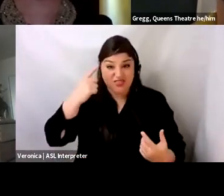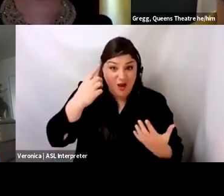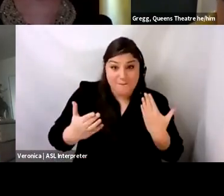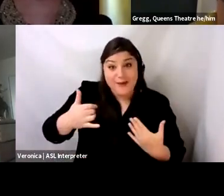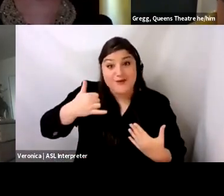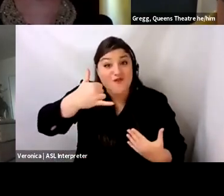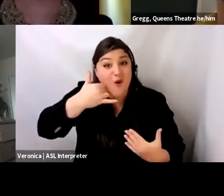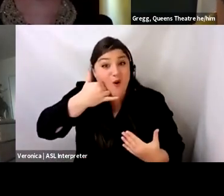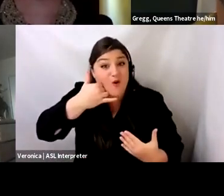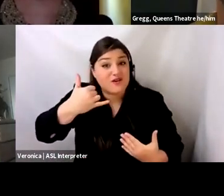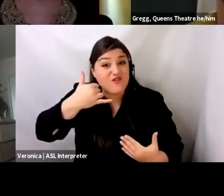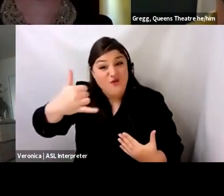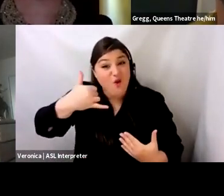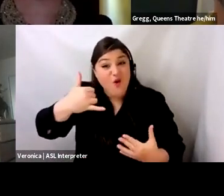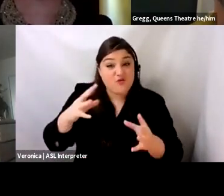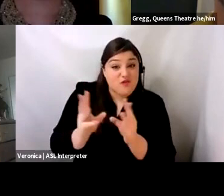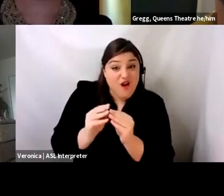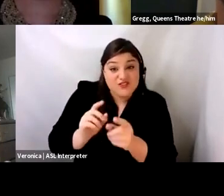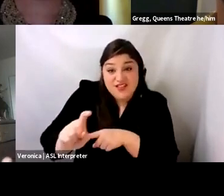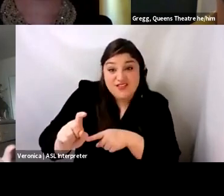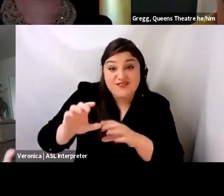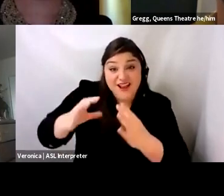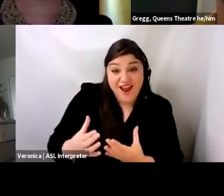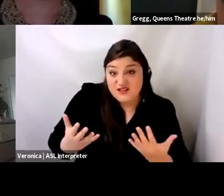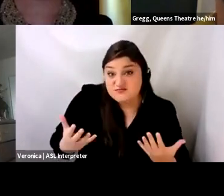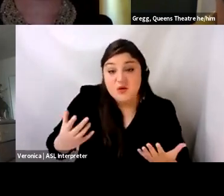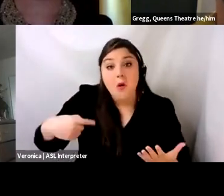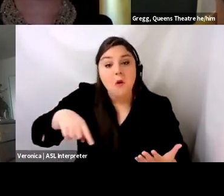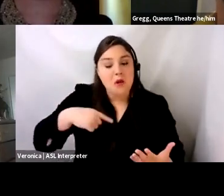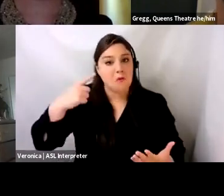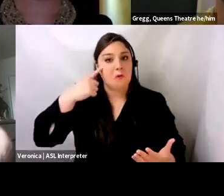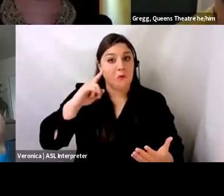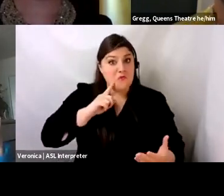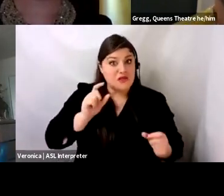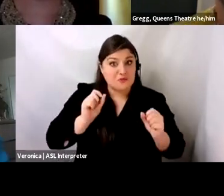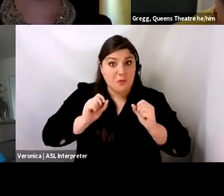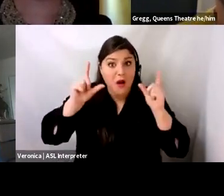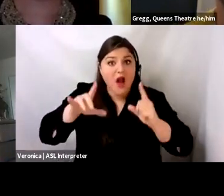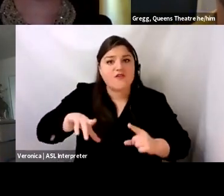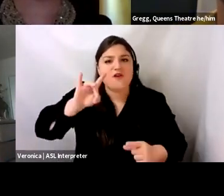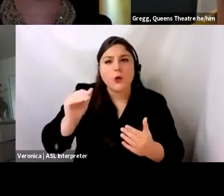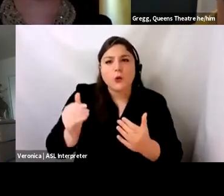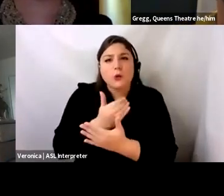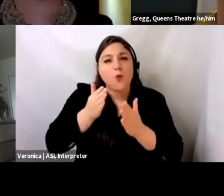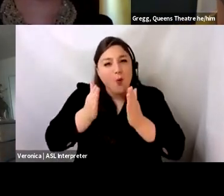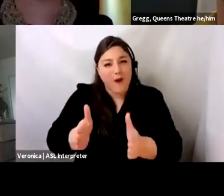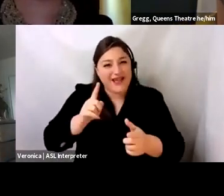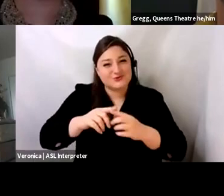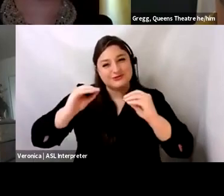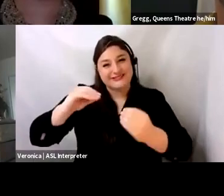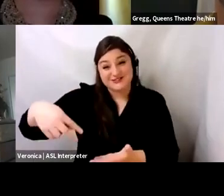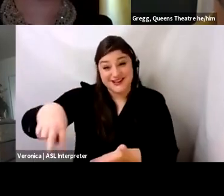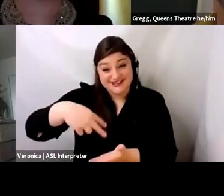just a surprise that people could, could actually learn dance through just audit, auditorily. So